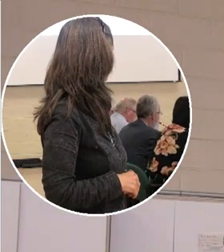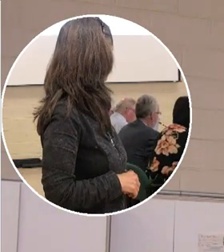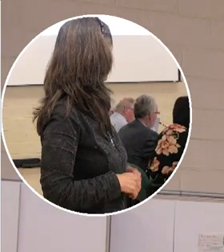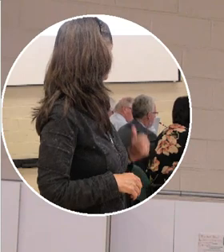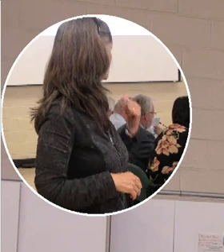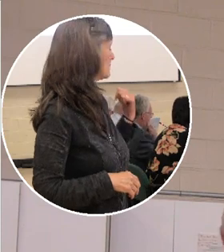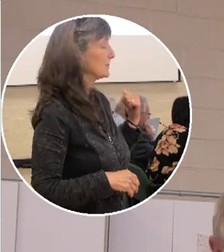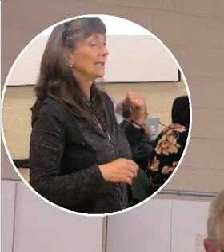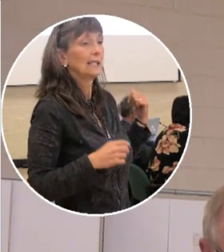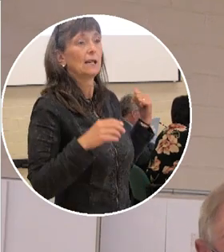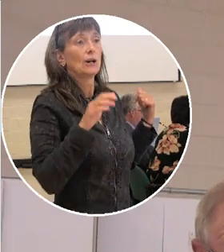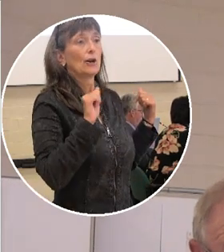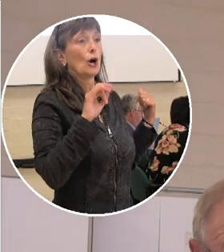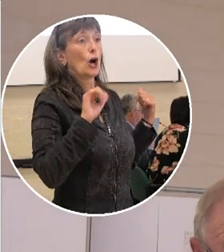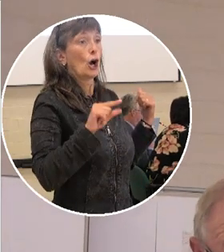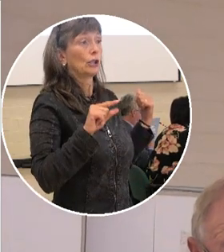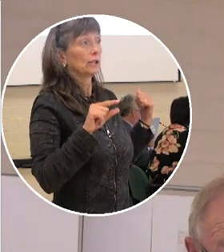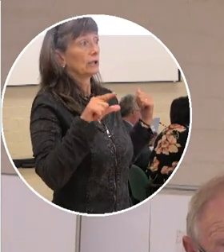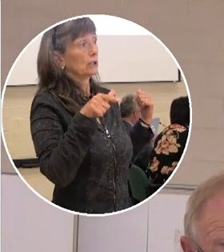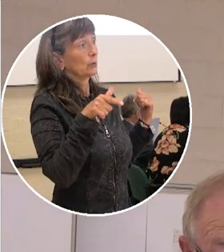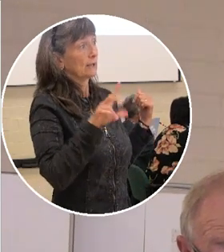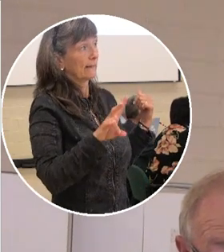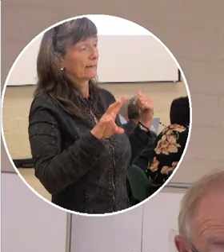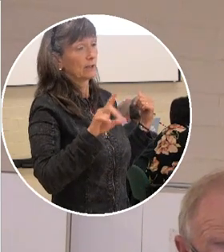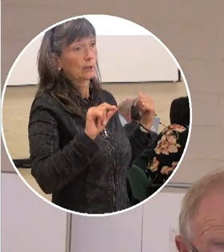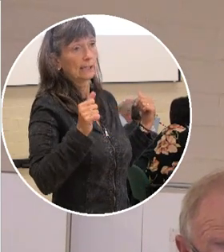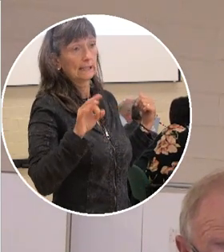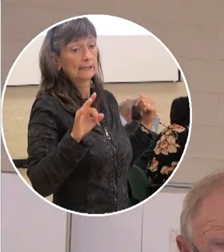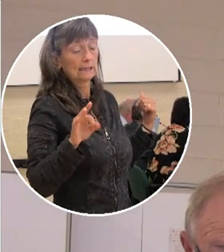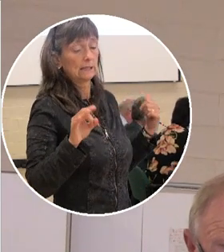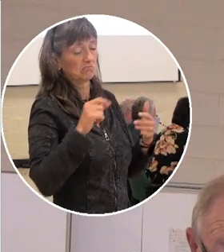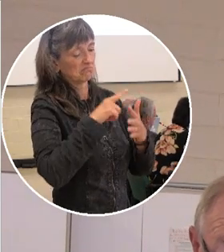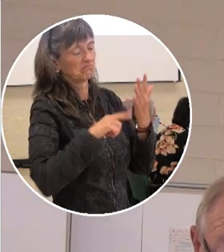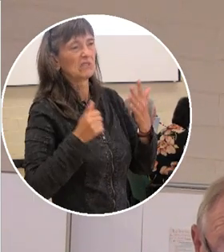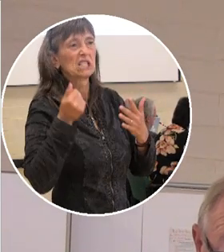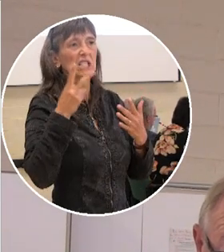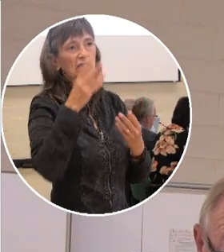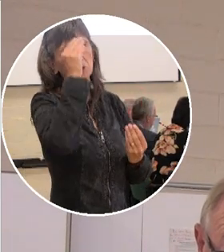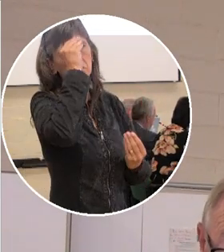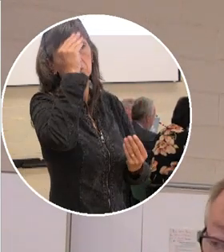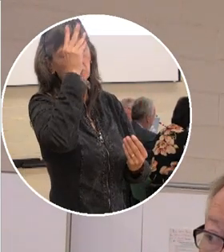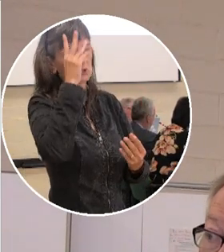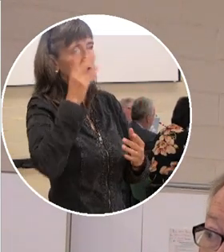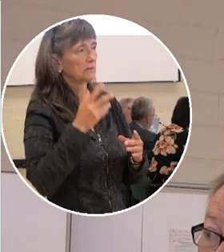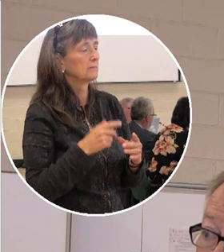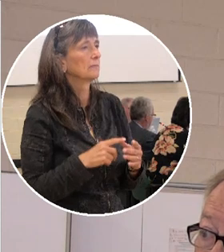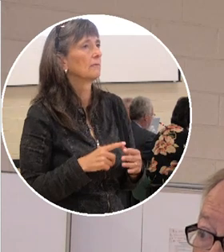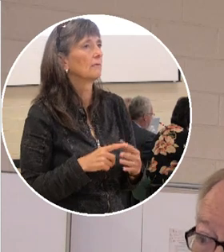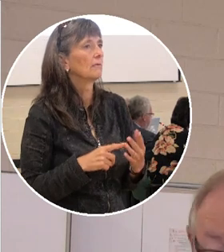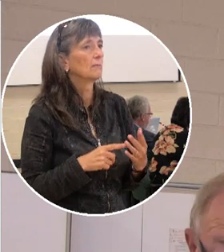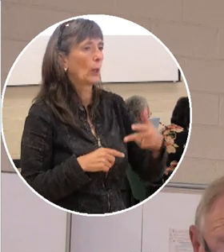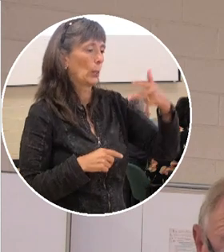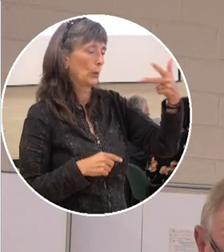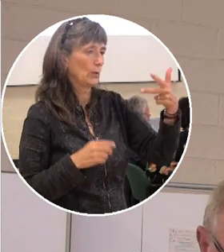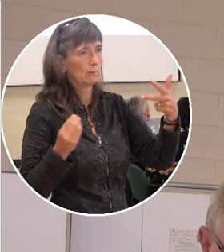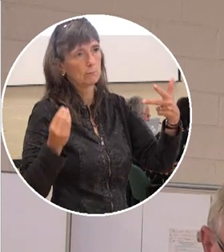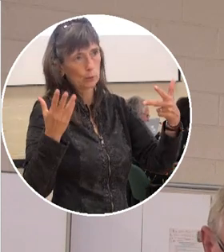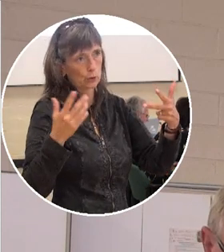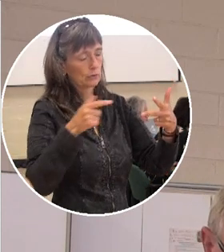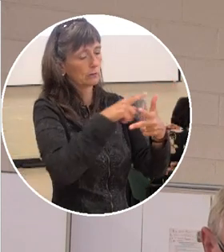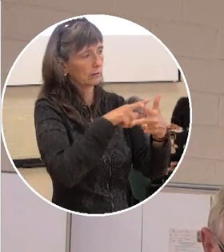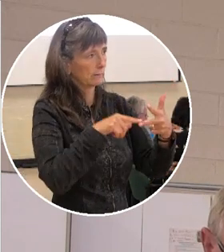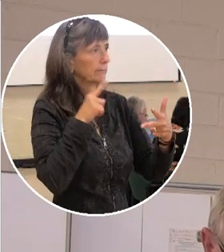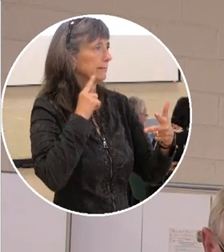As of August 27, 2019, there were several items of information, and there were going to be three motions brought forward to the